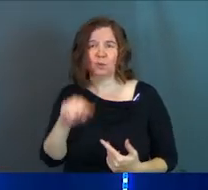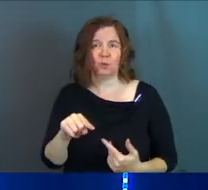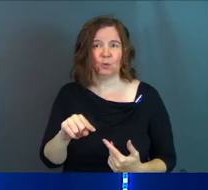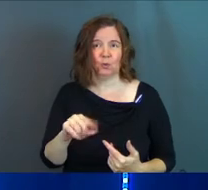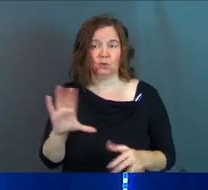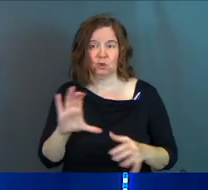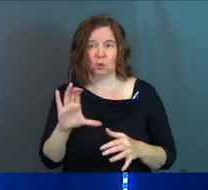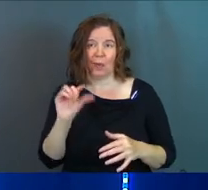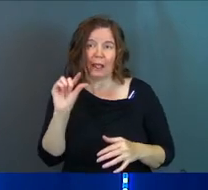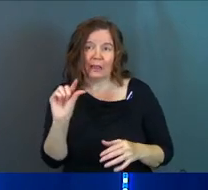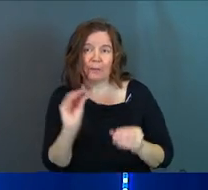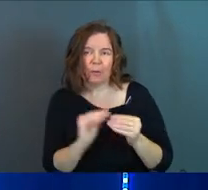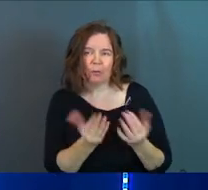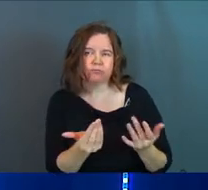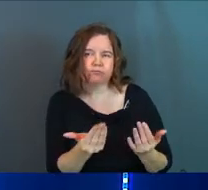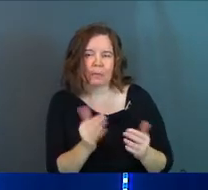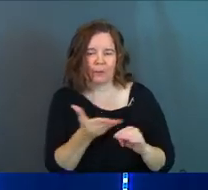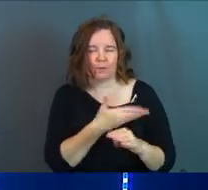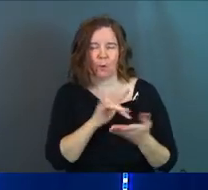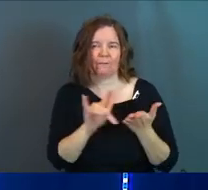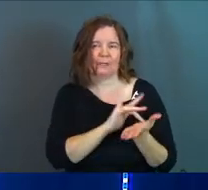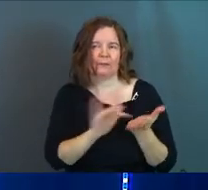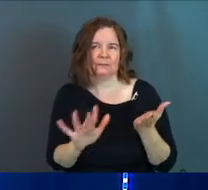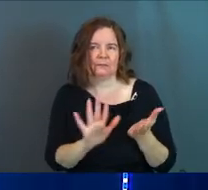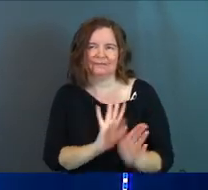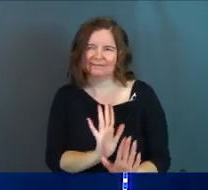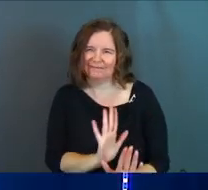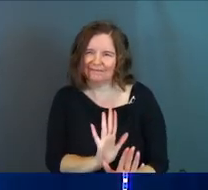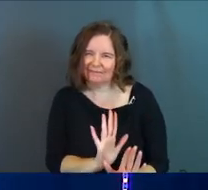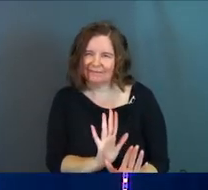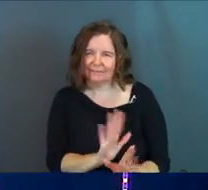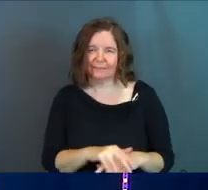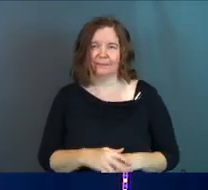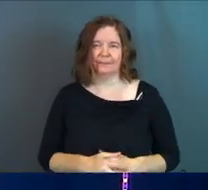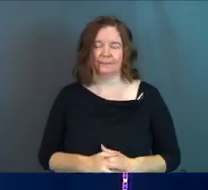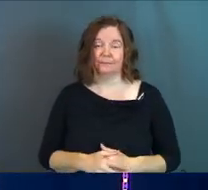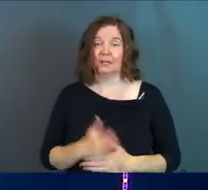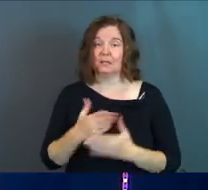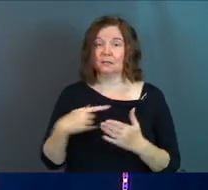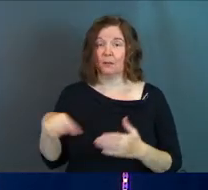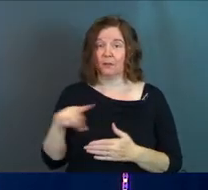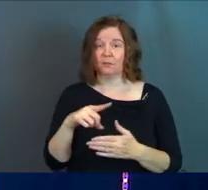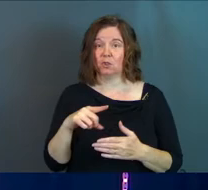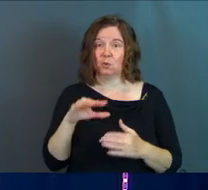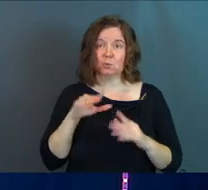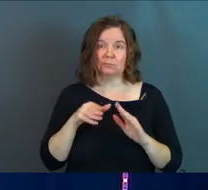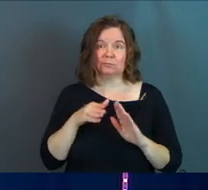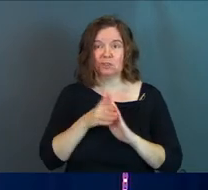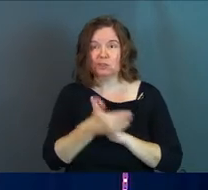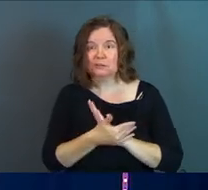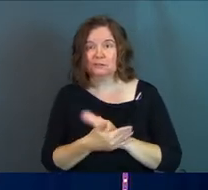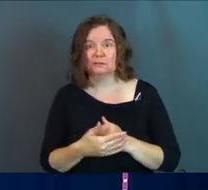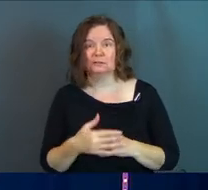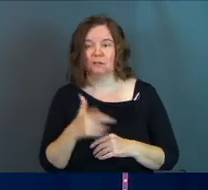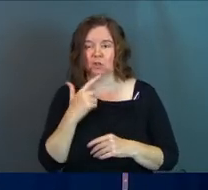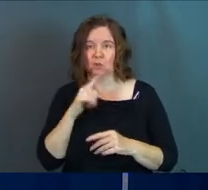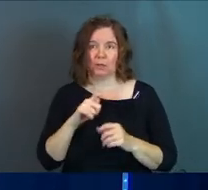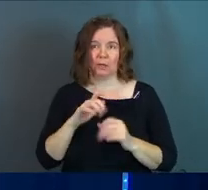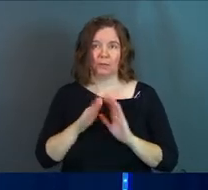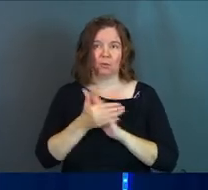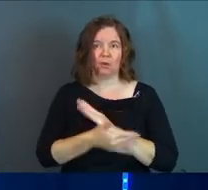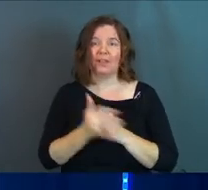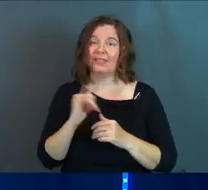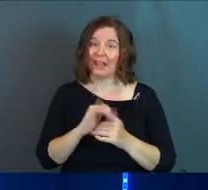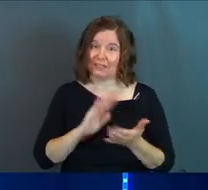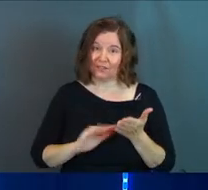for you to do just a little bit more before he forgives that one sin. And some of you guys cheated. You committed